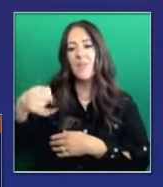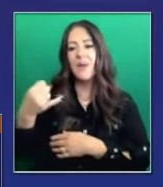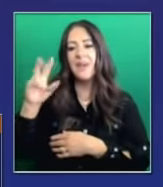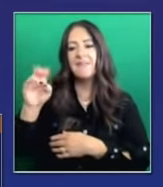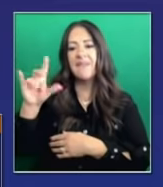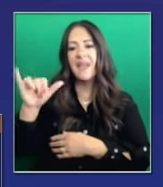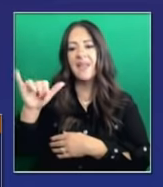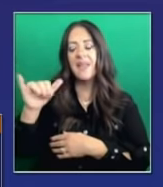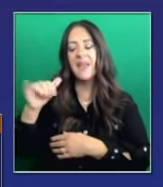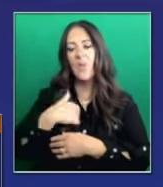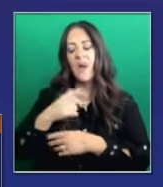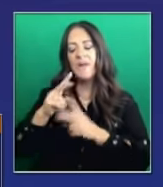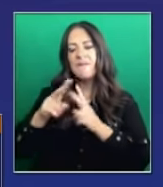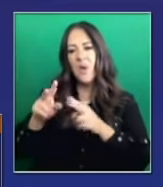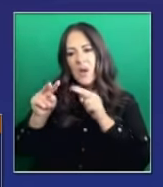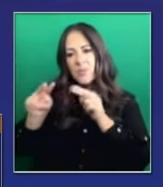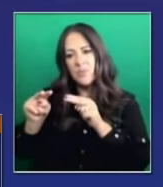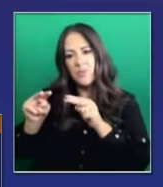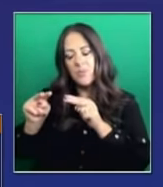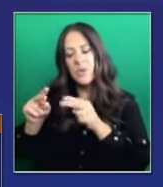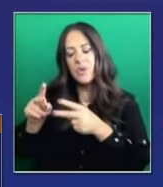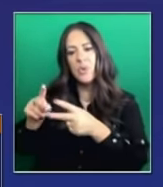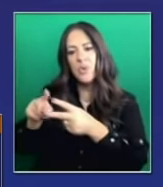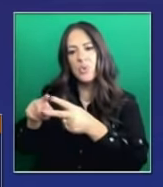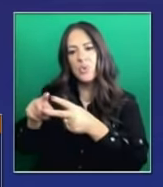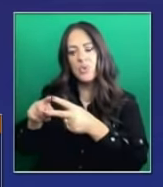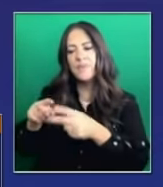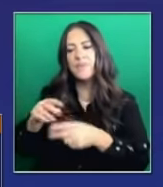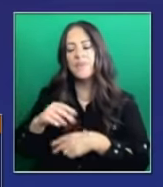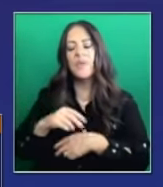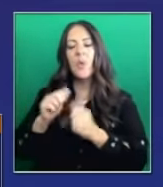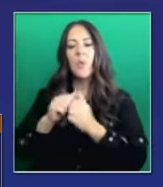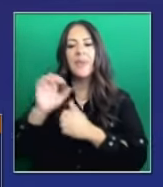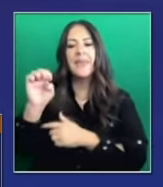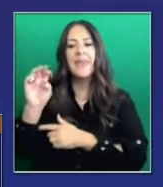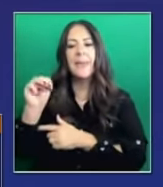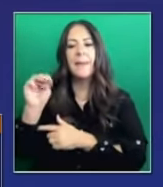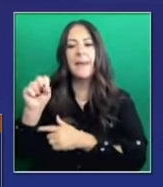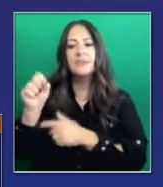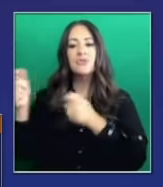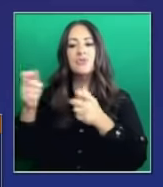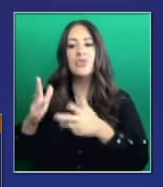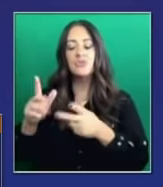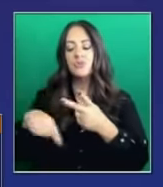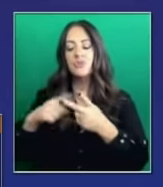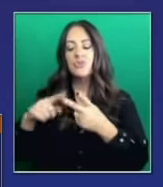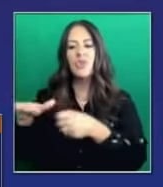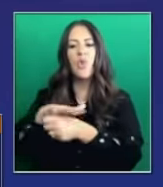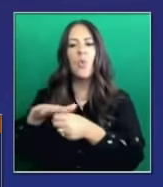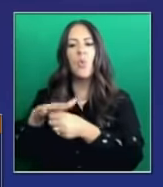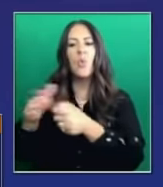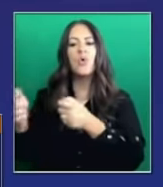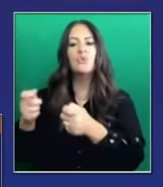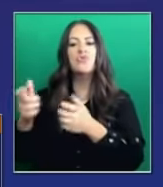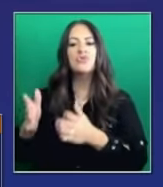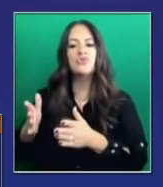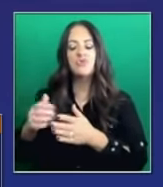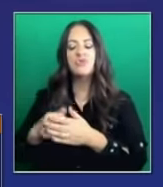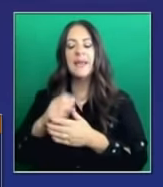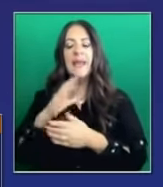very closely with our local EMS directors, our local health leaders, and the systems themselves, the